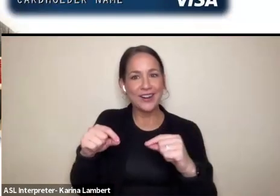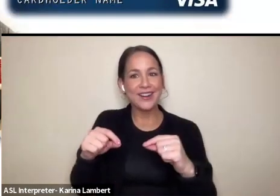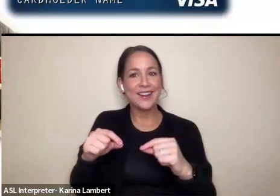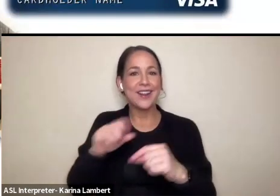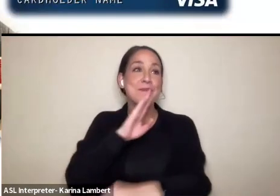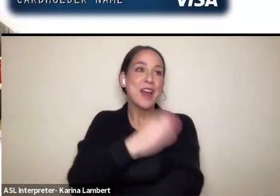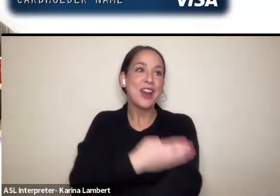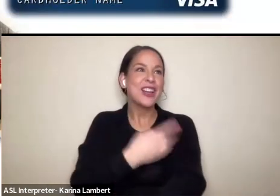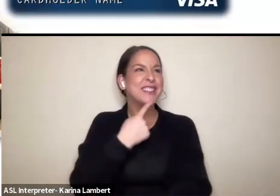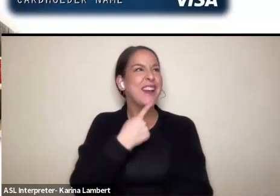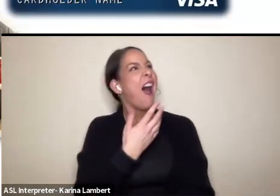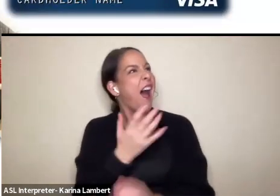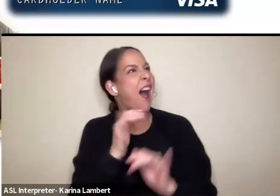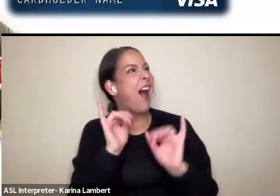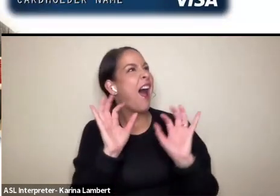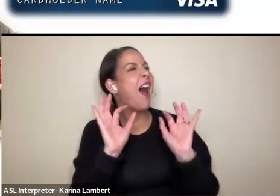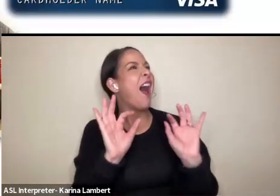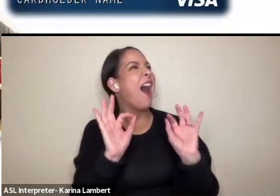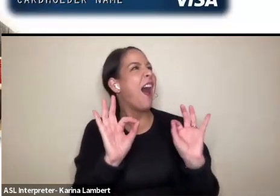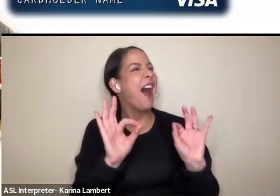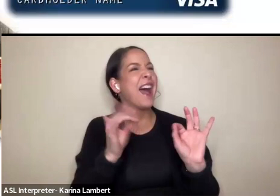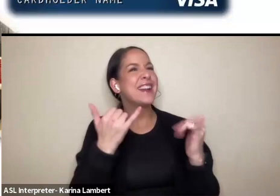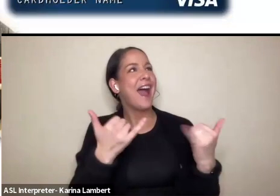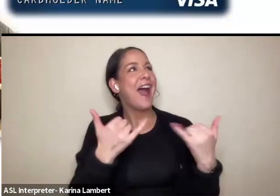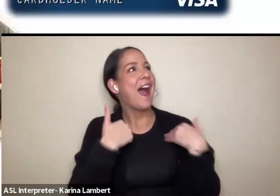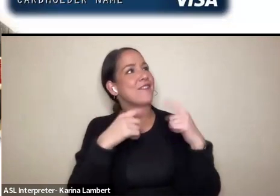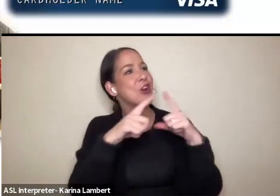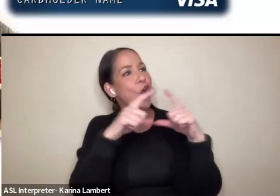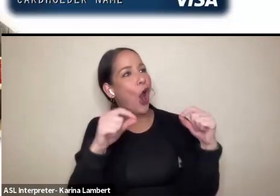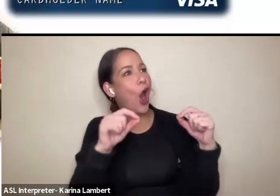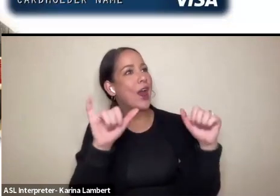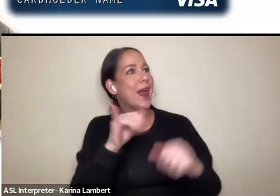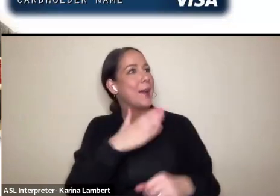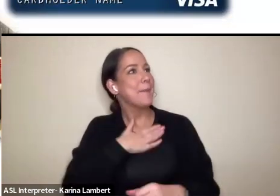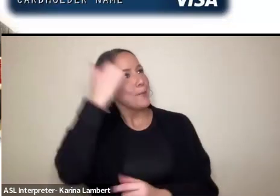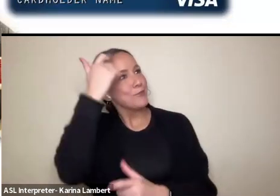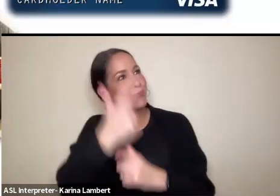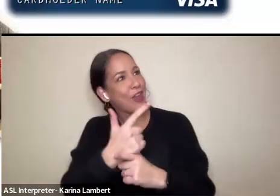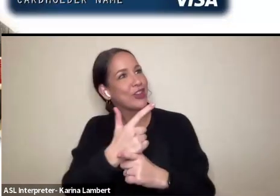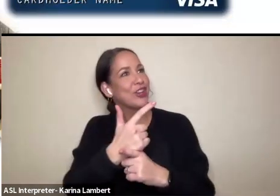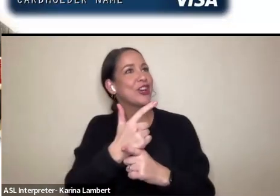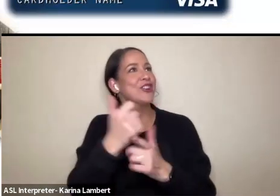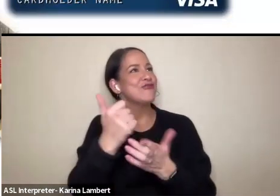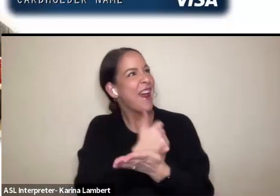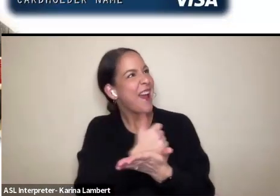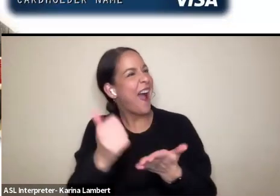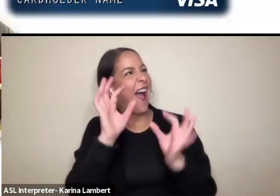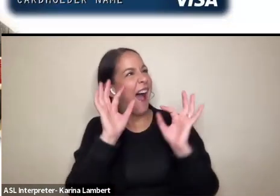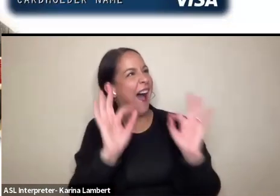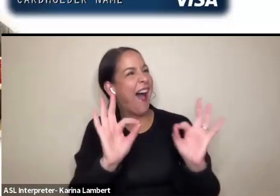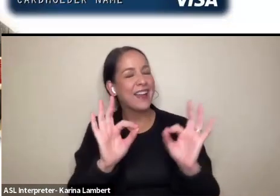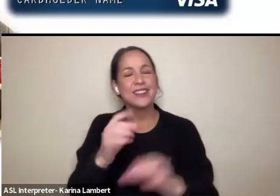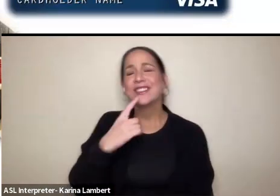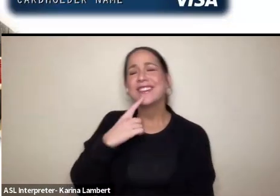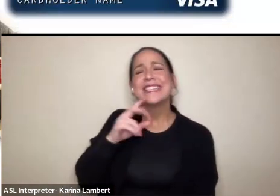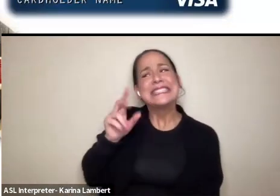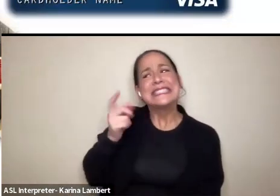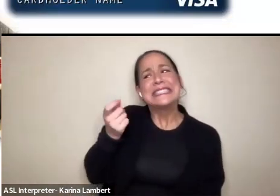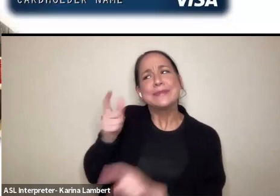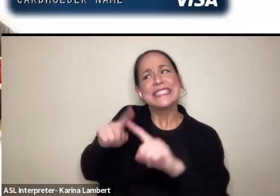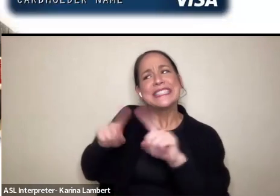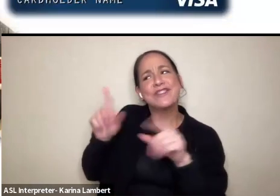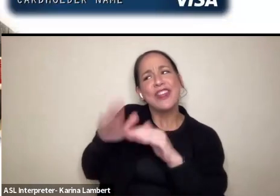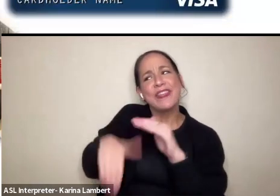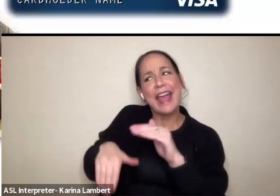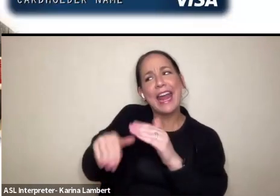like my brother's, like you do, Mom." And I was like, "Oh, yeah, this is a little different than a credit card, but yeah, that's great." She said, "Can I have my phone?